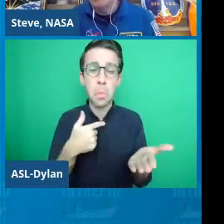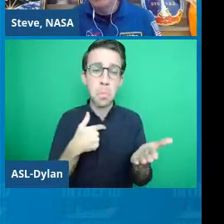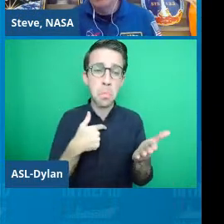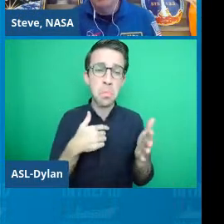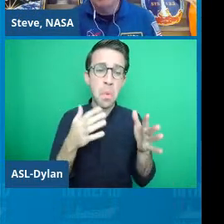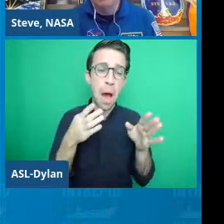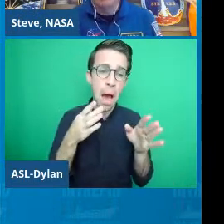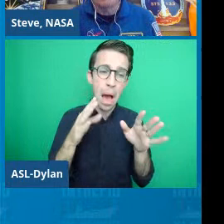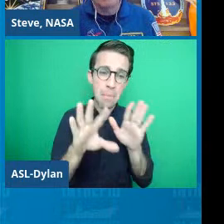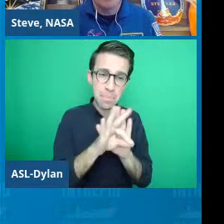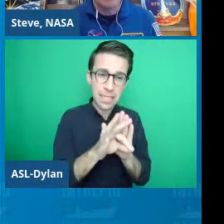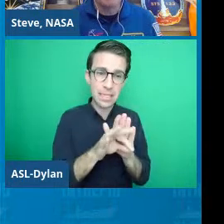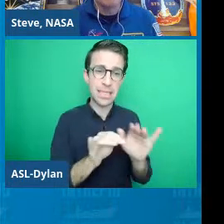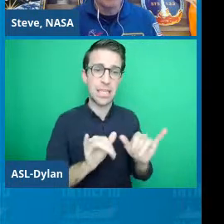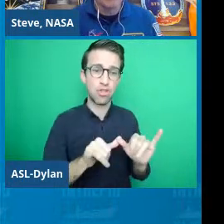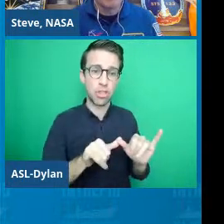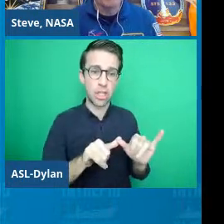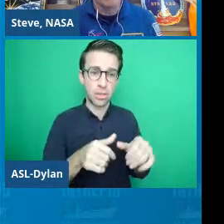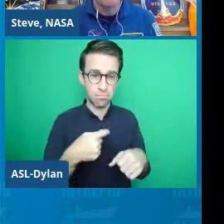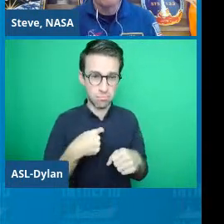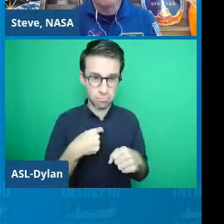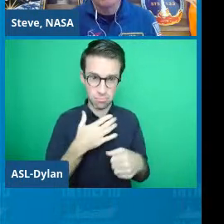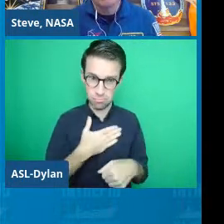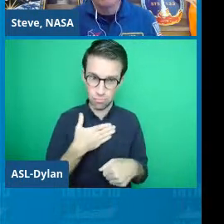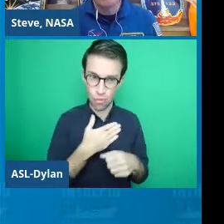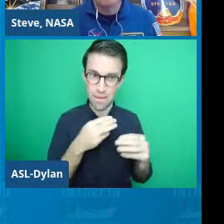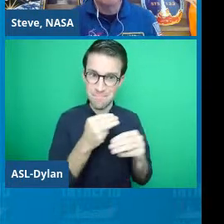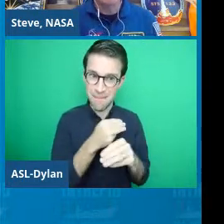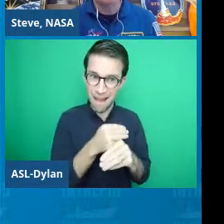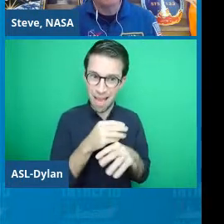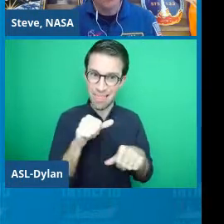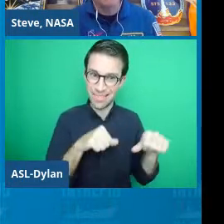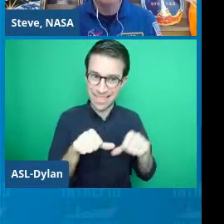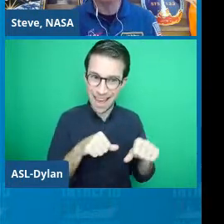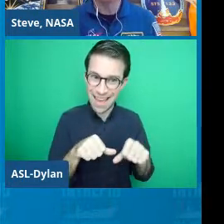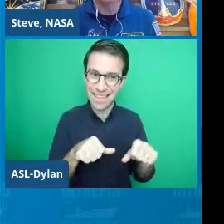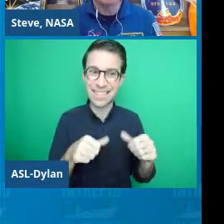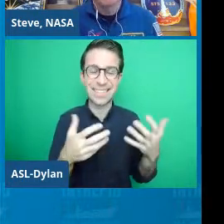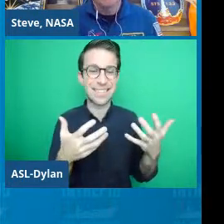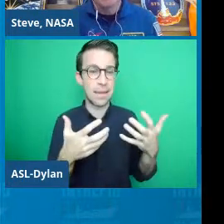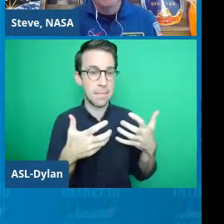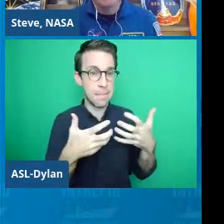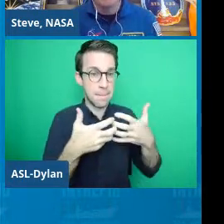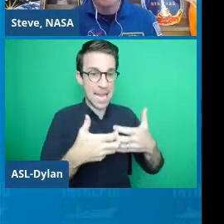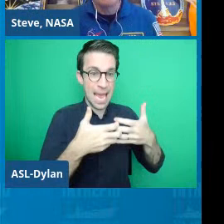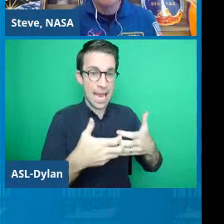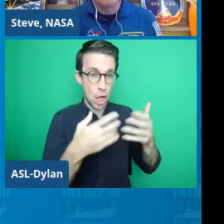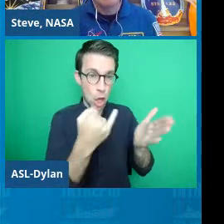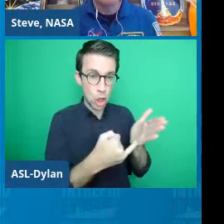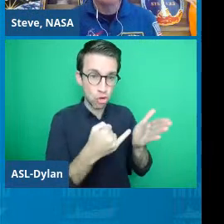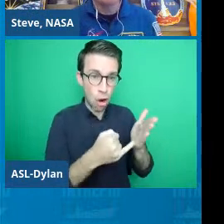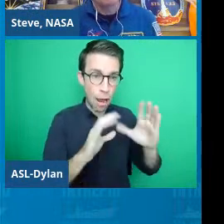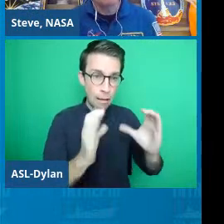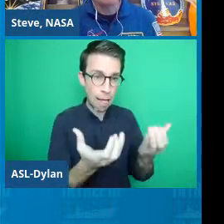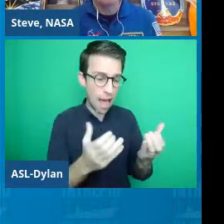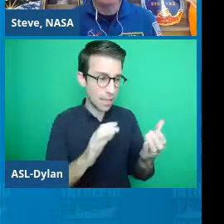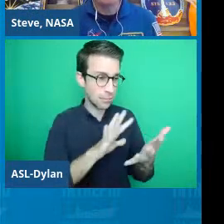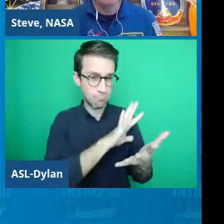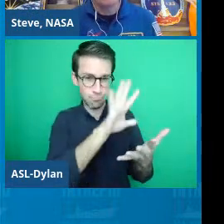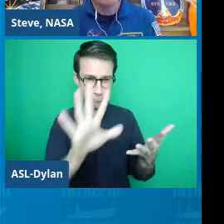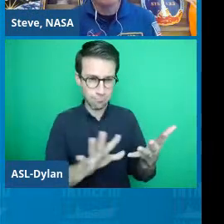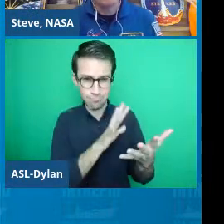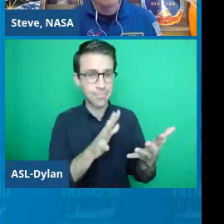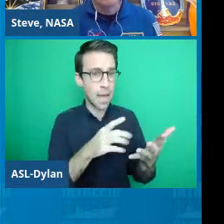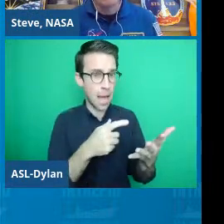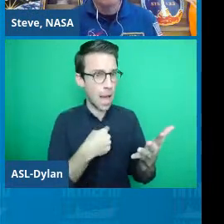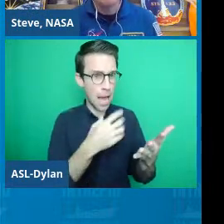really enjoyed my math and science and my mechanical drawing classes. And I thought that is what I wanted to do.